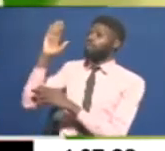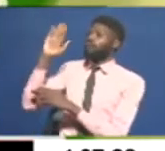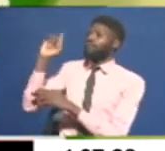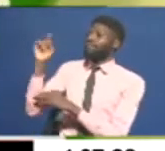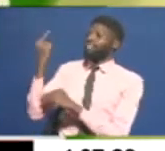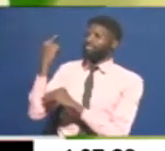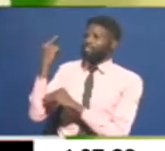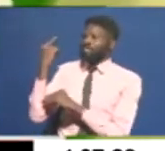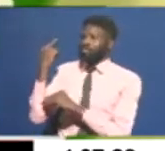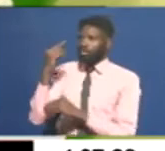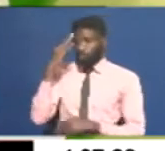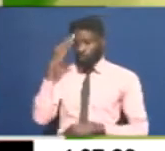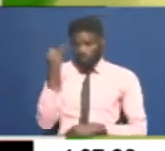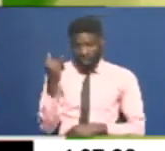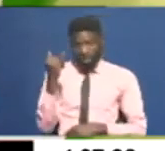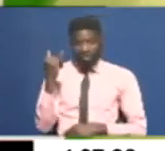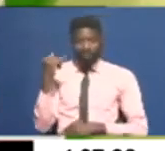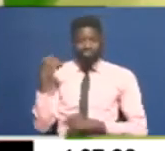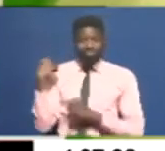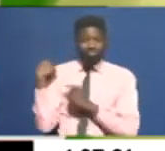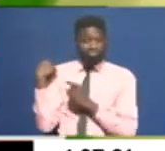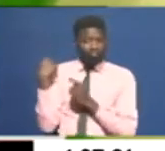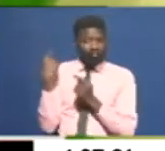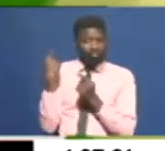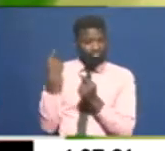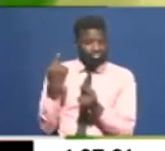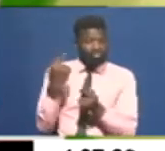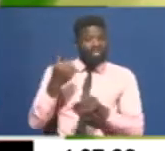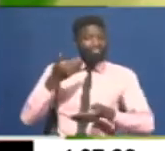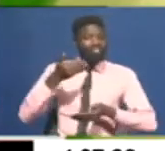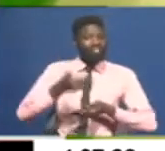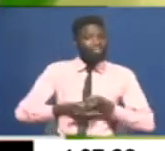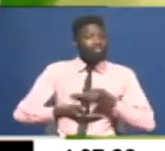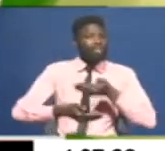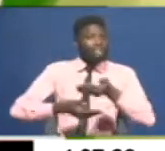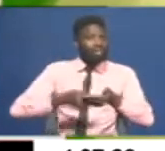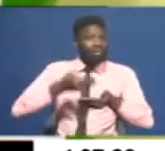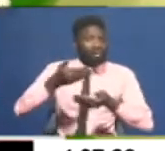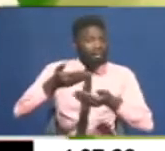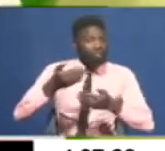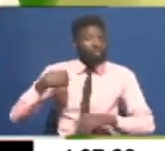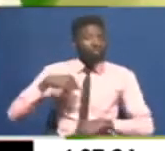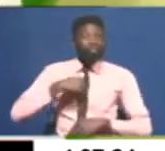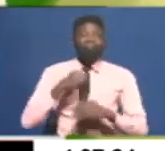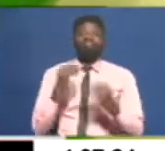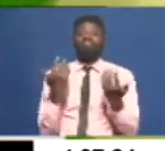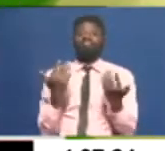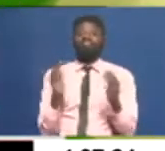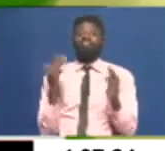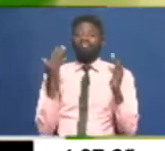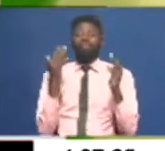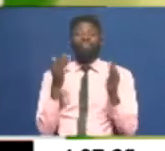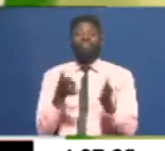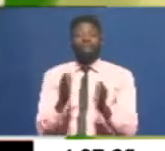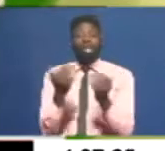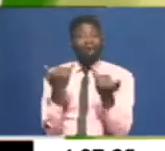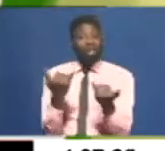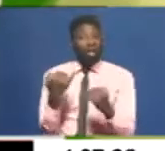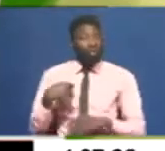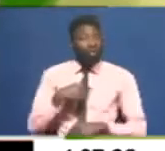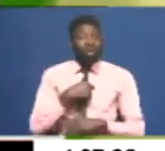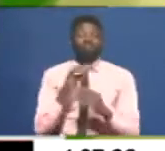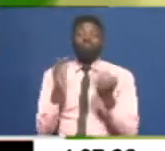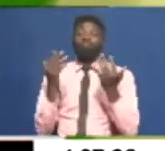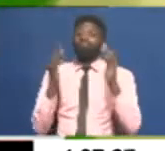Because the journey to reach where we are today and which we are articulating, and even to be able to celebrate in the style that we are celebrating today, it